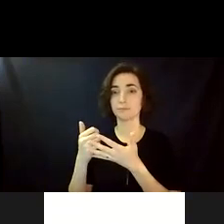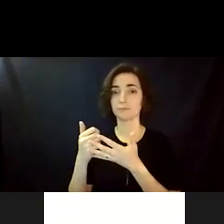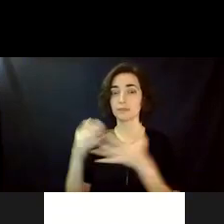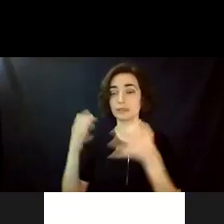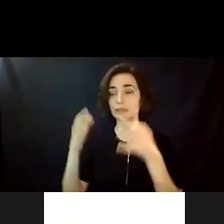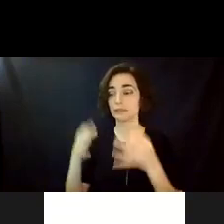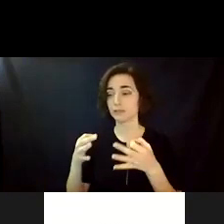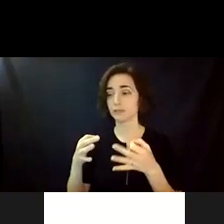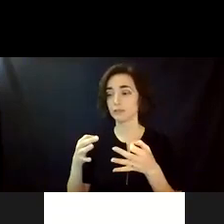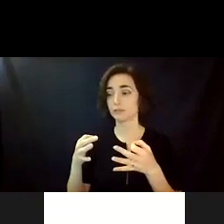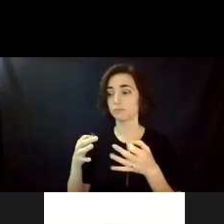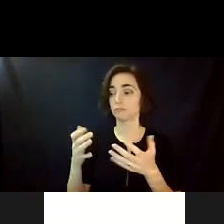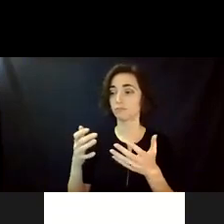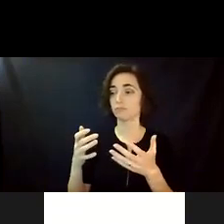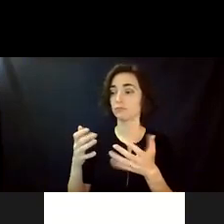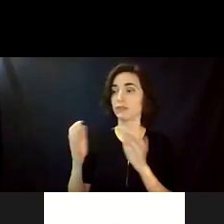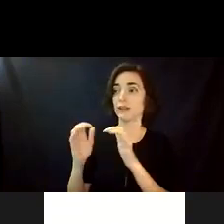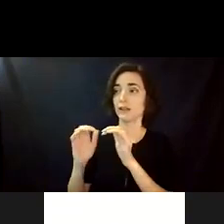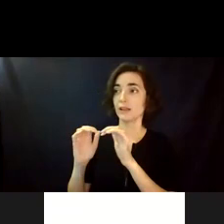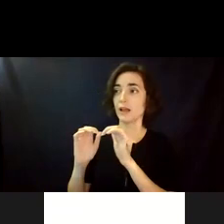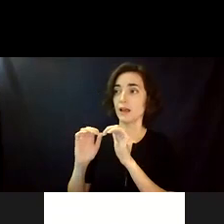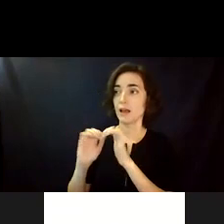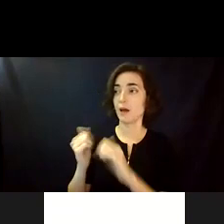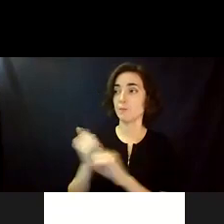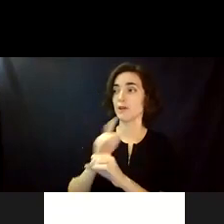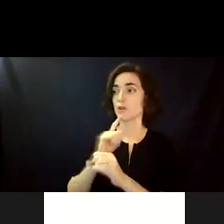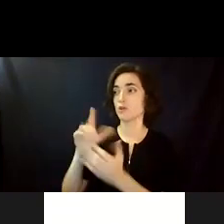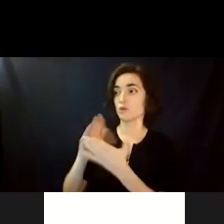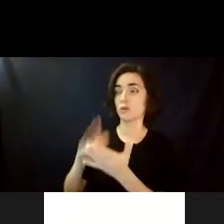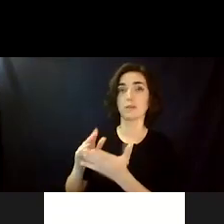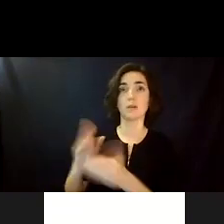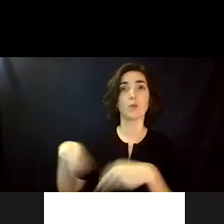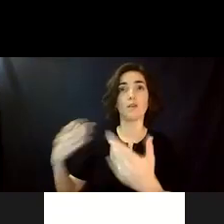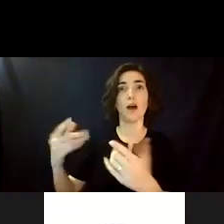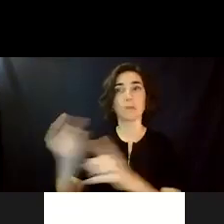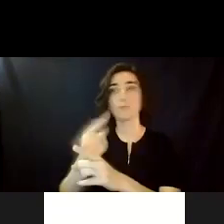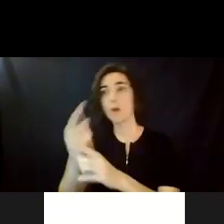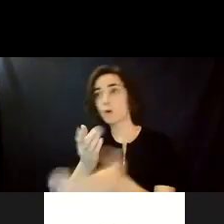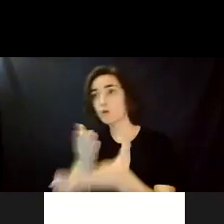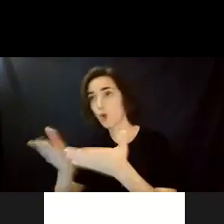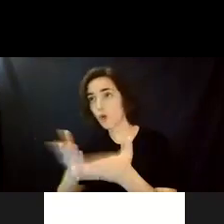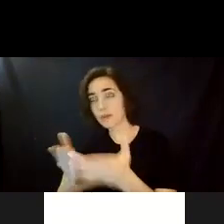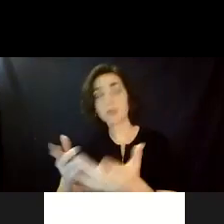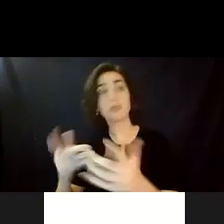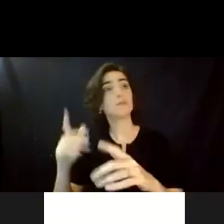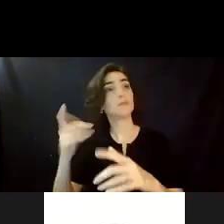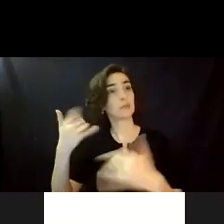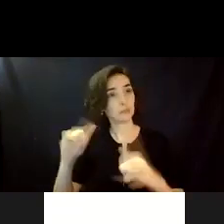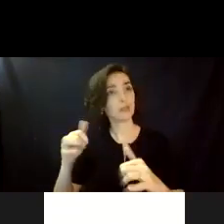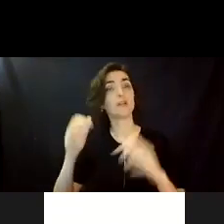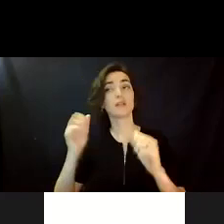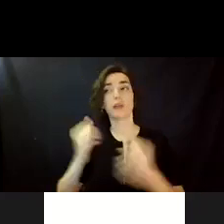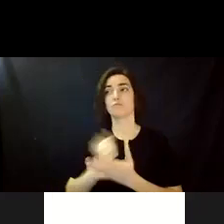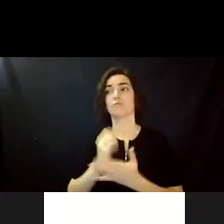being done to make sure students are receiving appropriate services and can be in the educational process in a